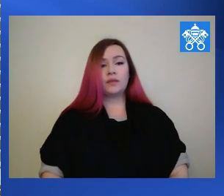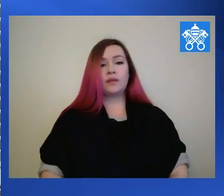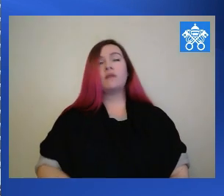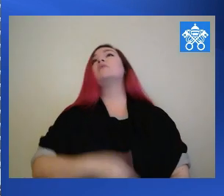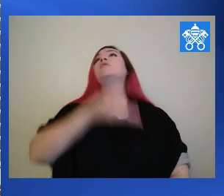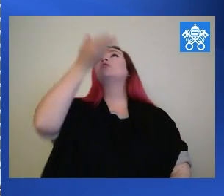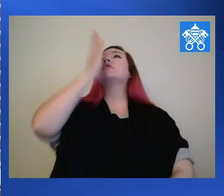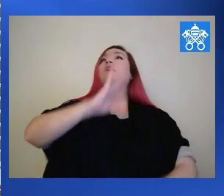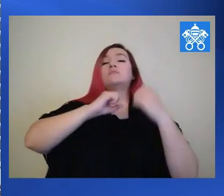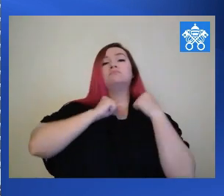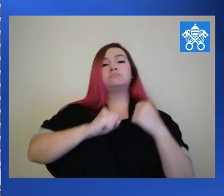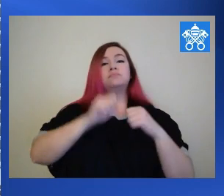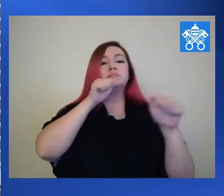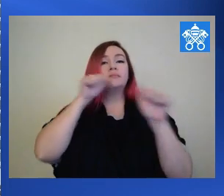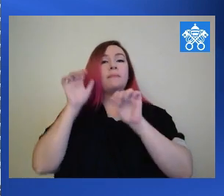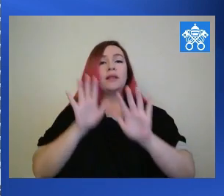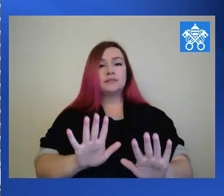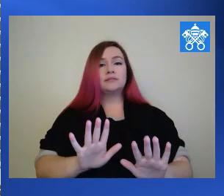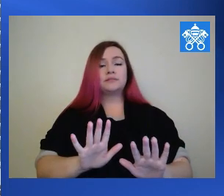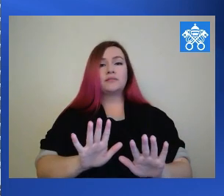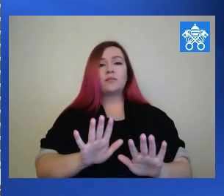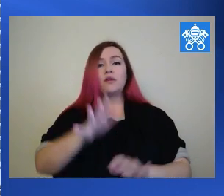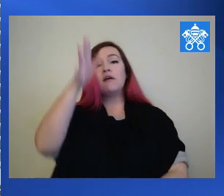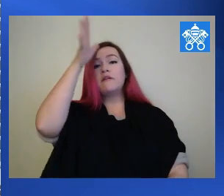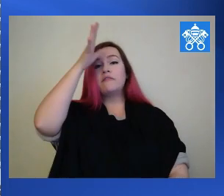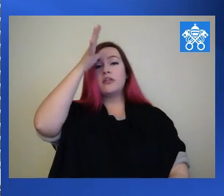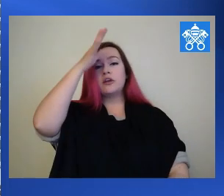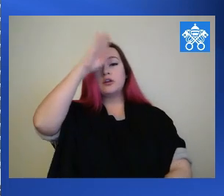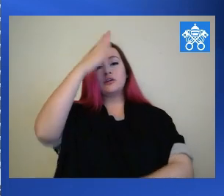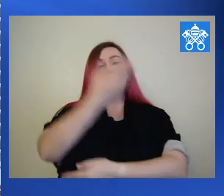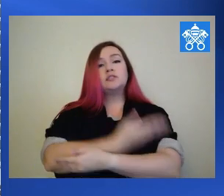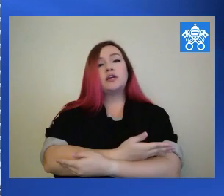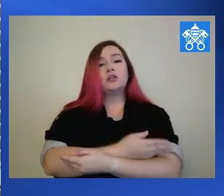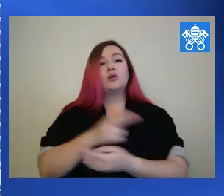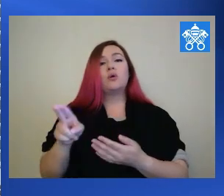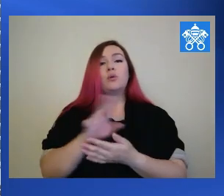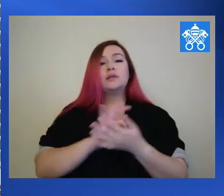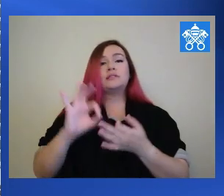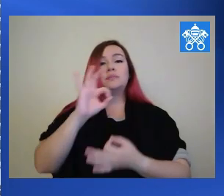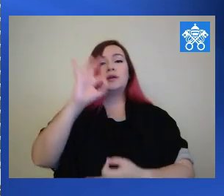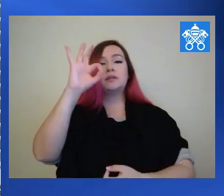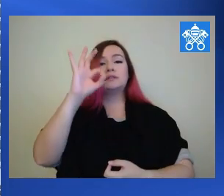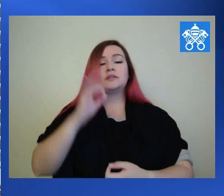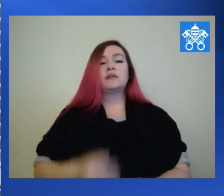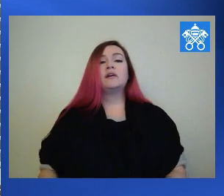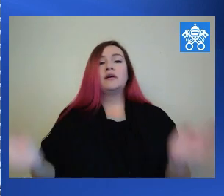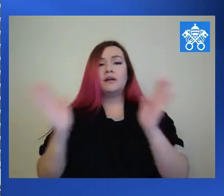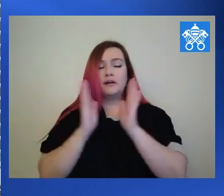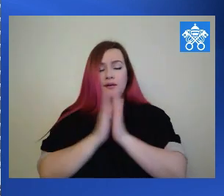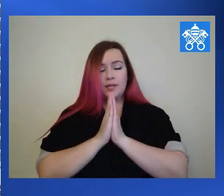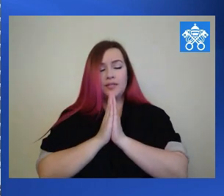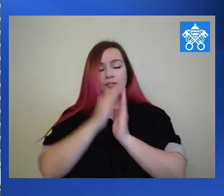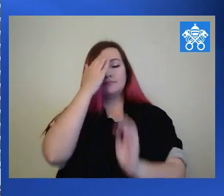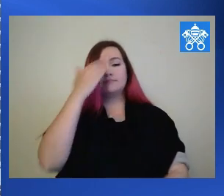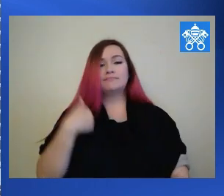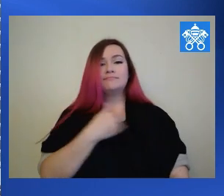Benedicat vos, omnipotens Deus, Pater, Filius, et Spiritus Sanctus.